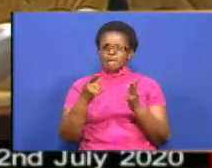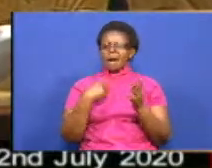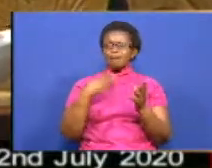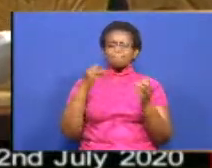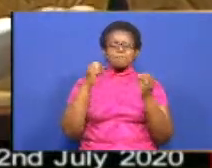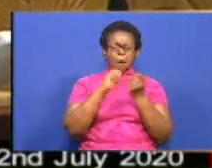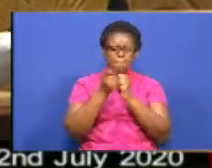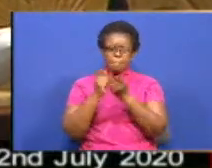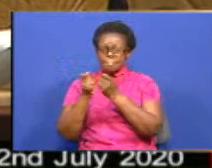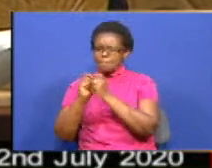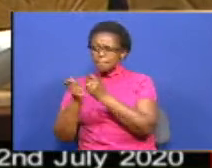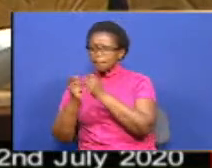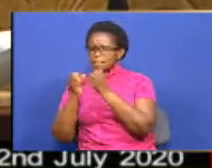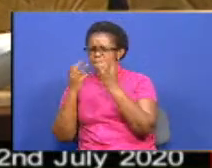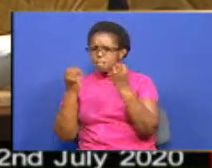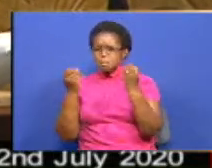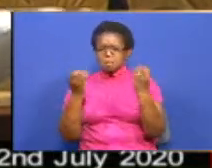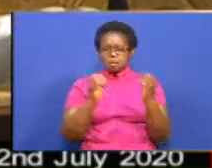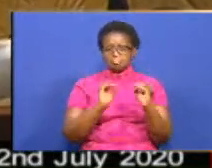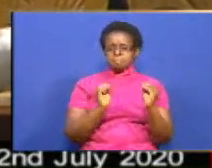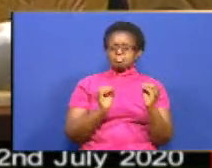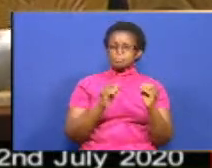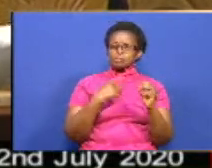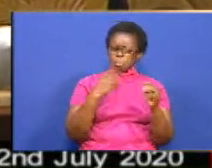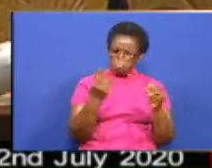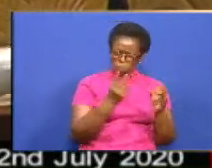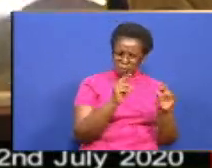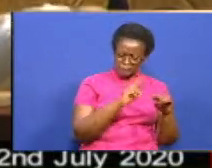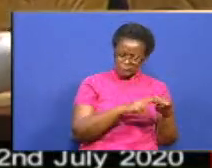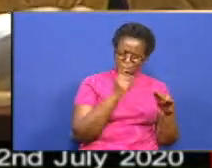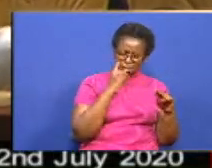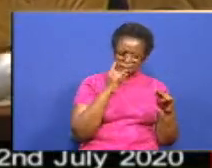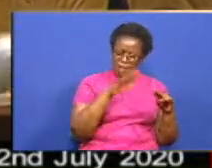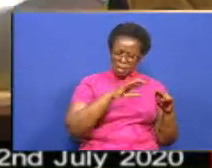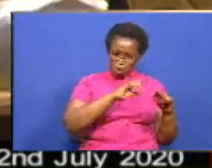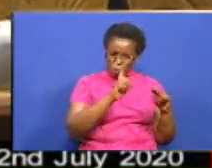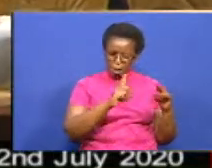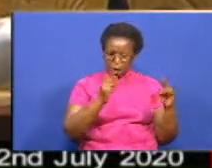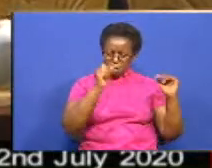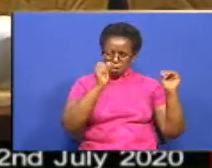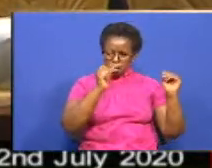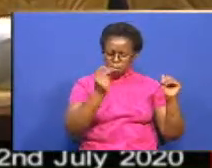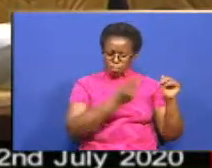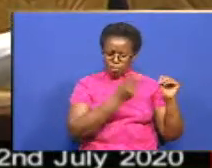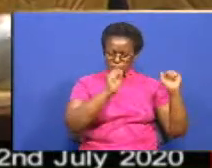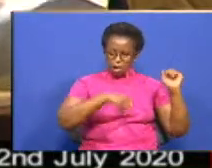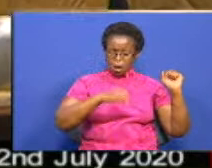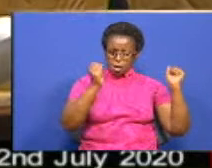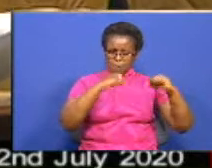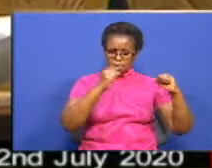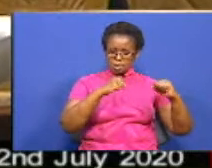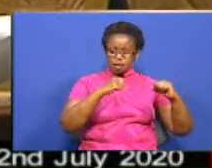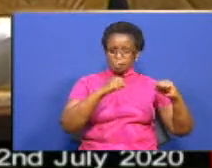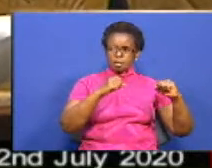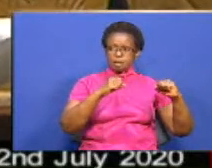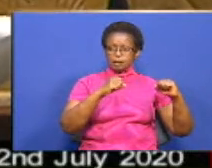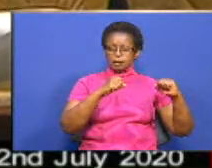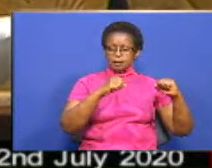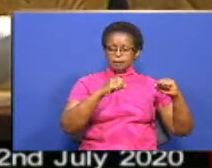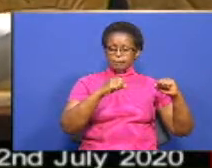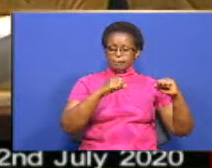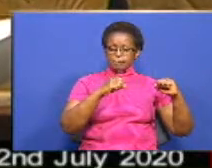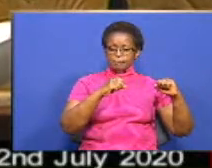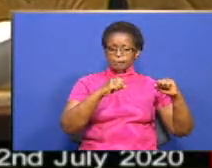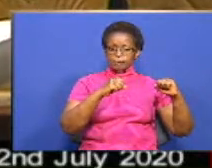is ability to concur. If you are unable to agree, then I think your amendments will still be considered